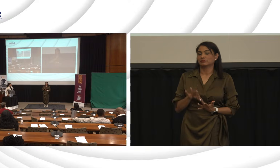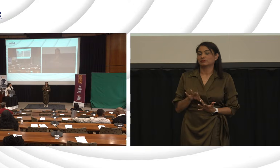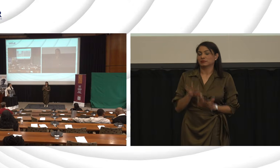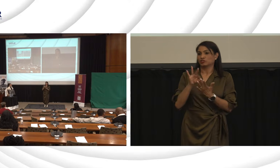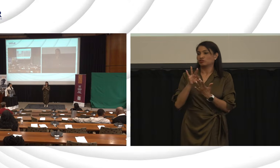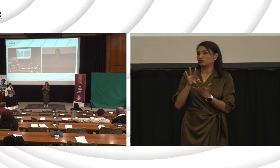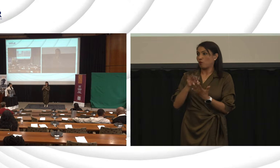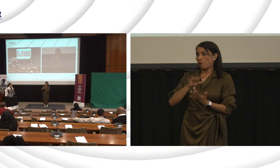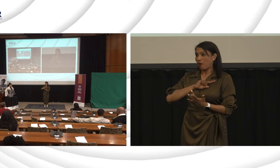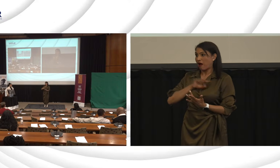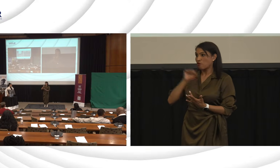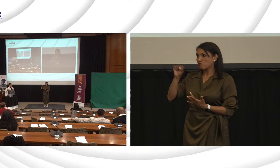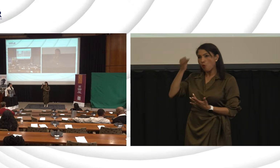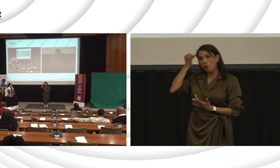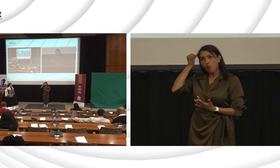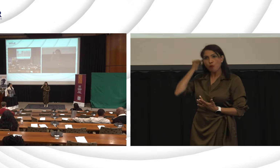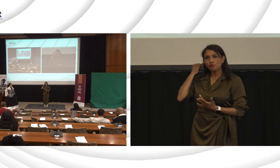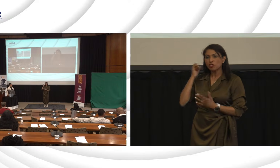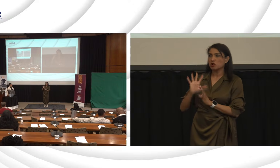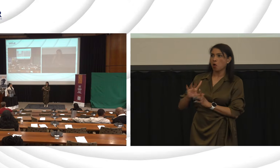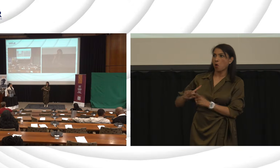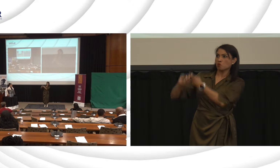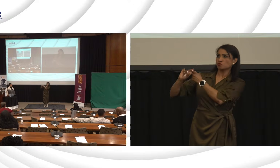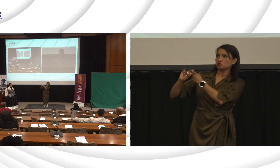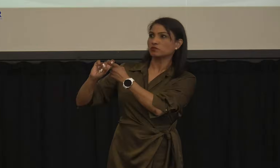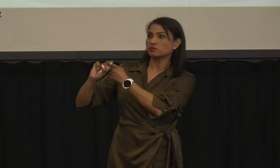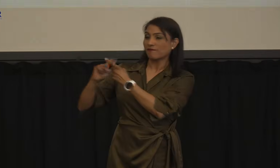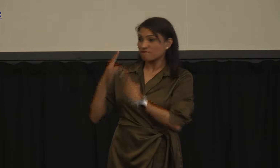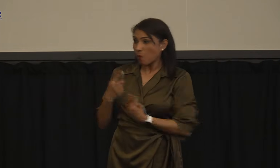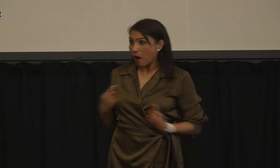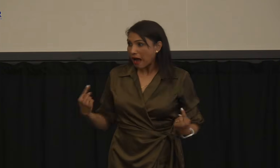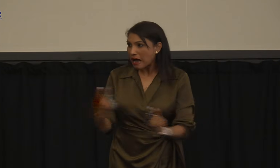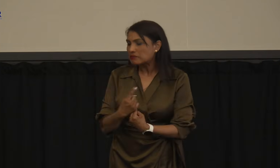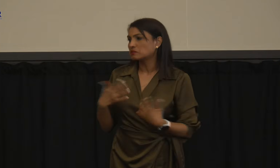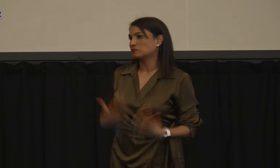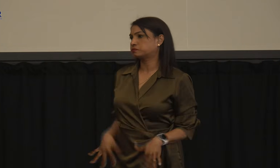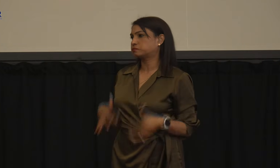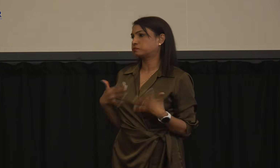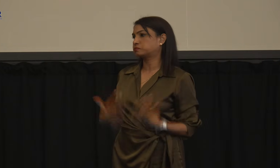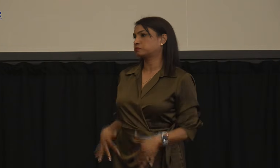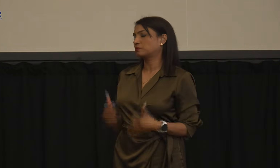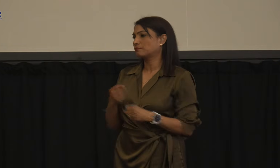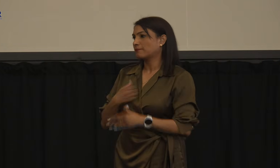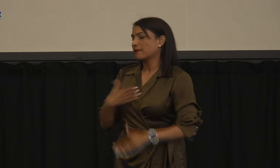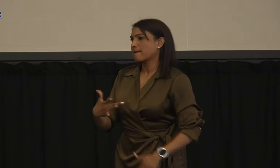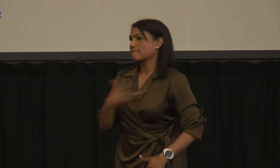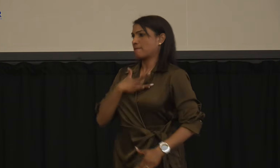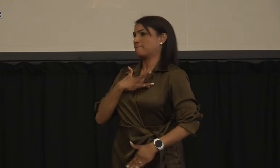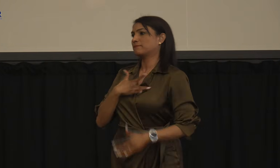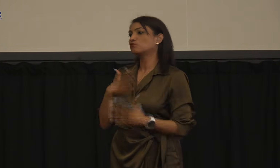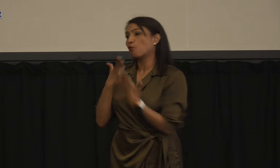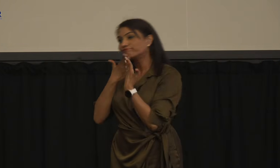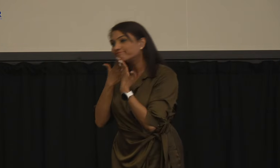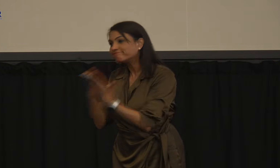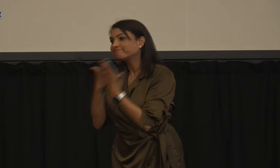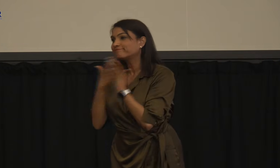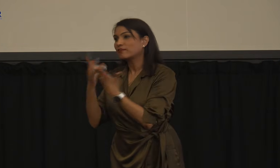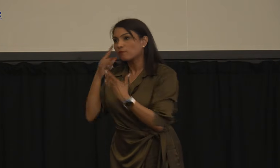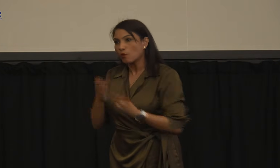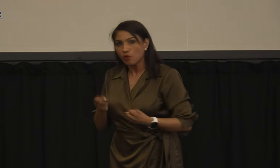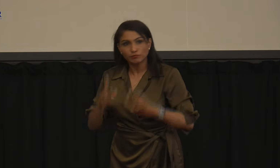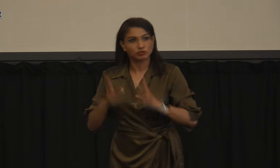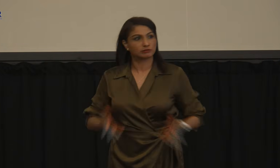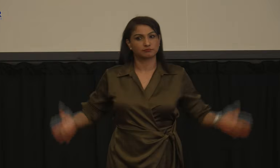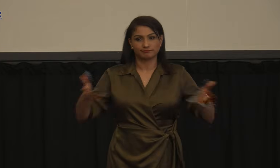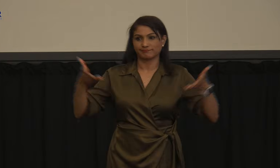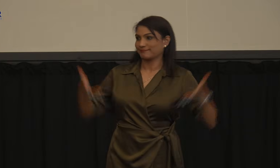You have made us feel extremely special today, Prof, because you put your operation on hold for us. So that has really